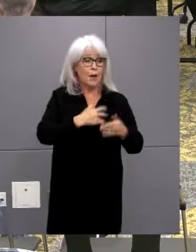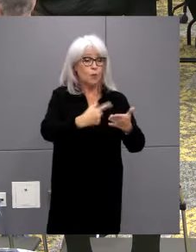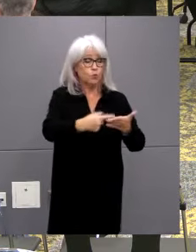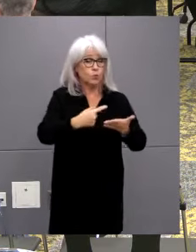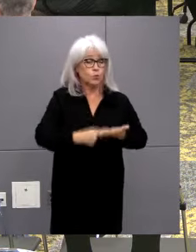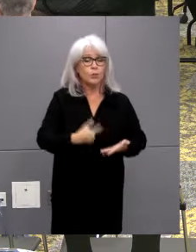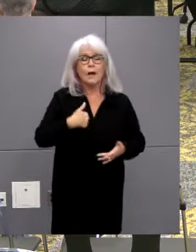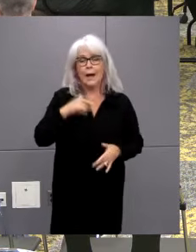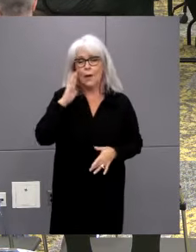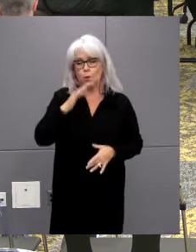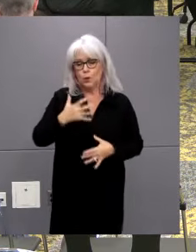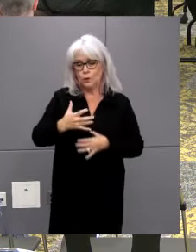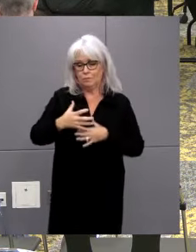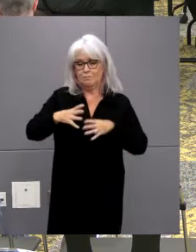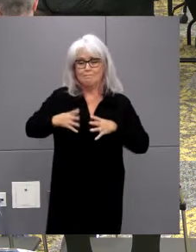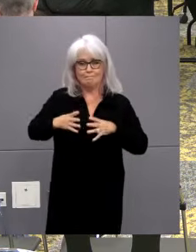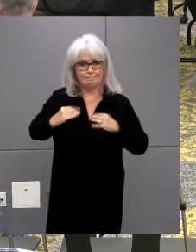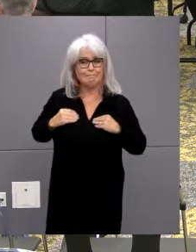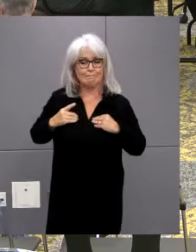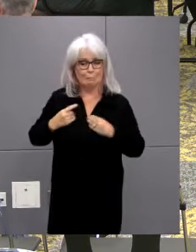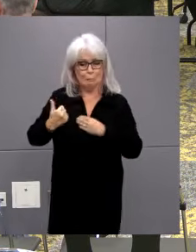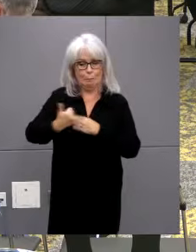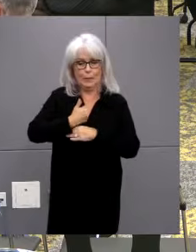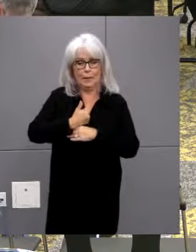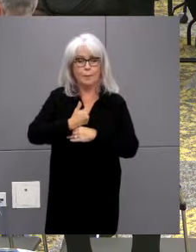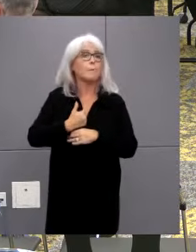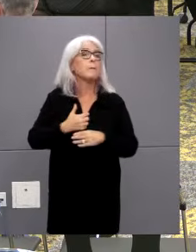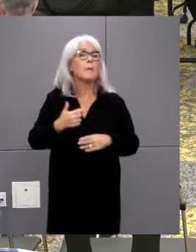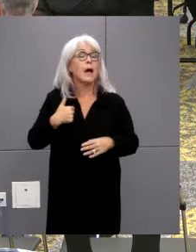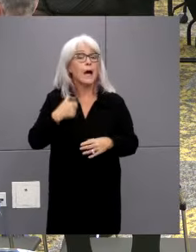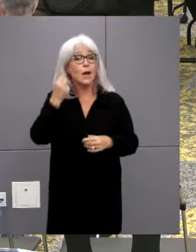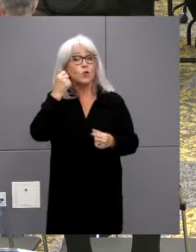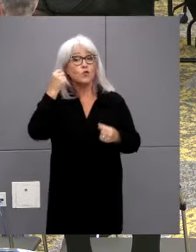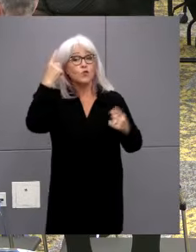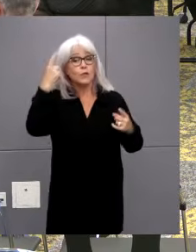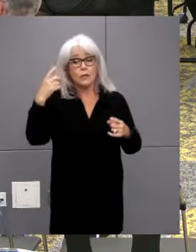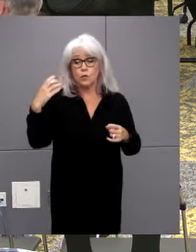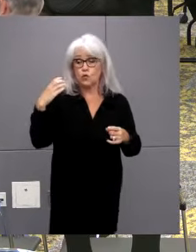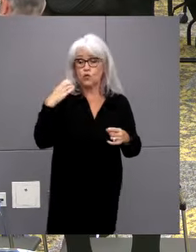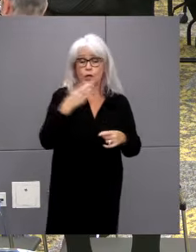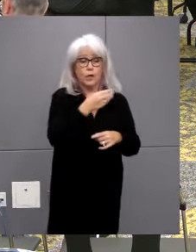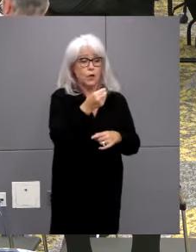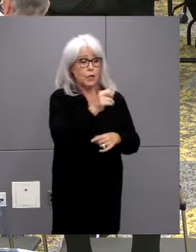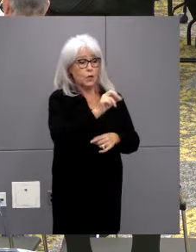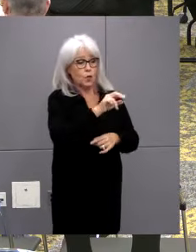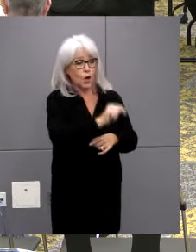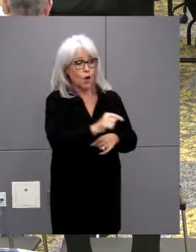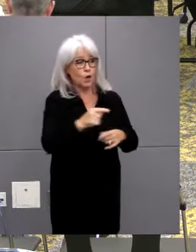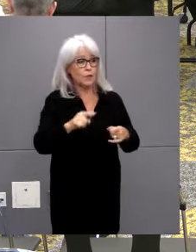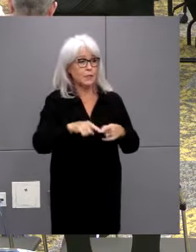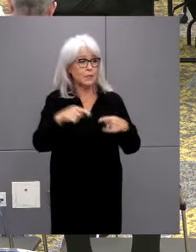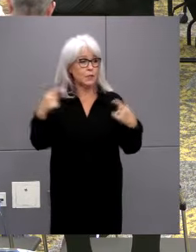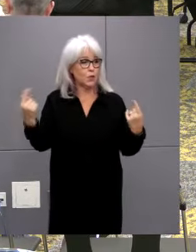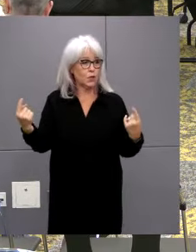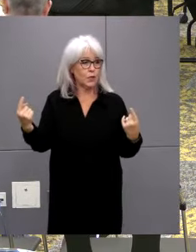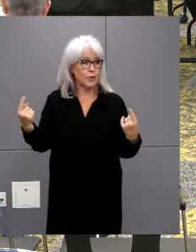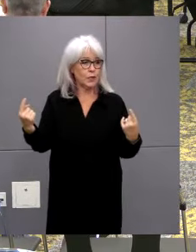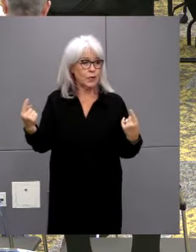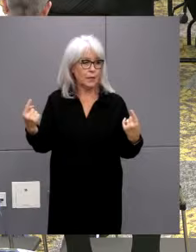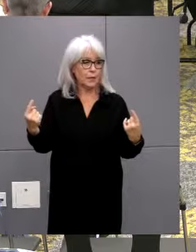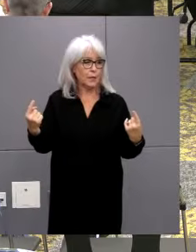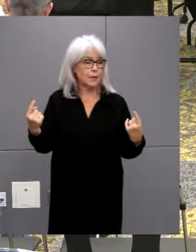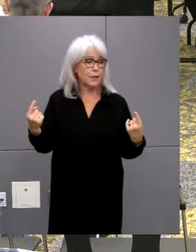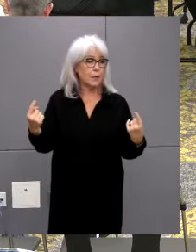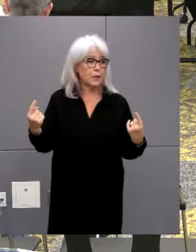I'll take it. I understand that the chair and Art disagreed with me, but I have stated this position